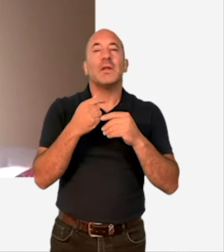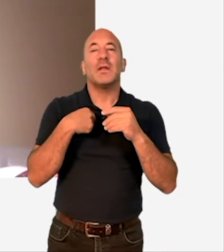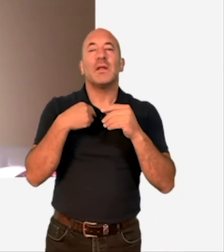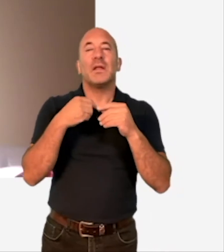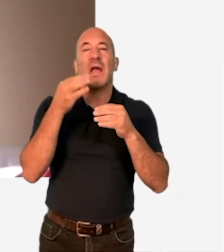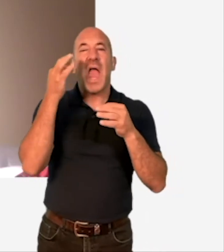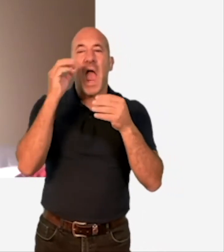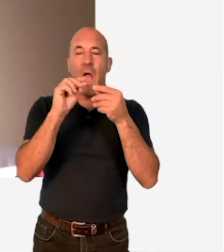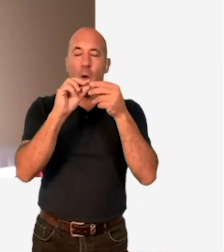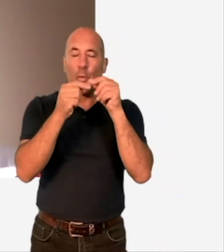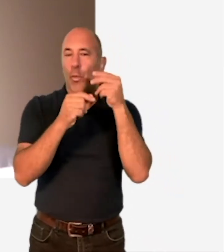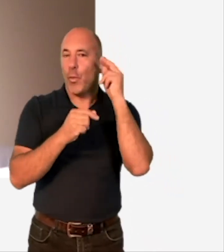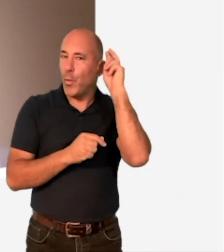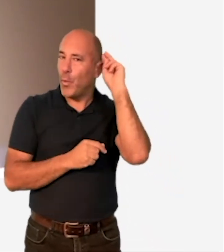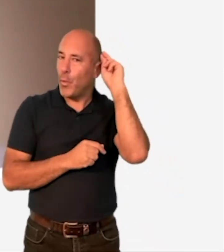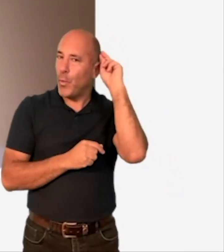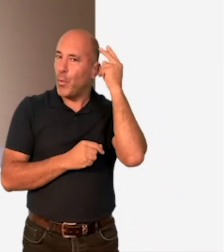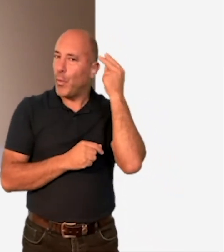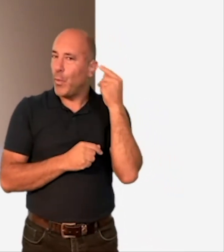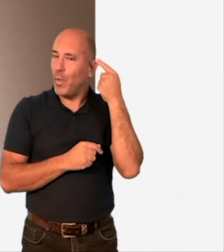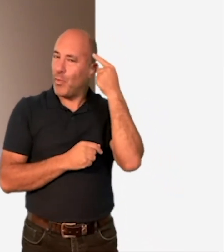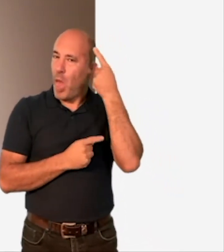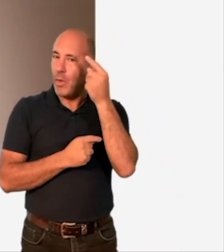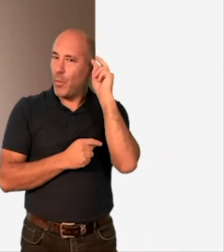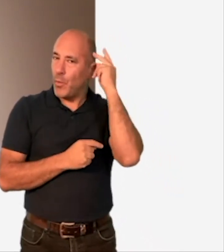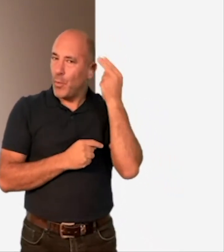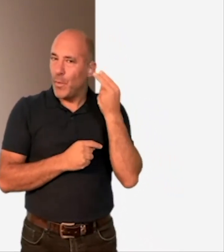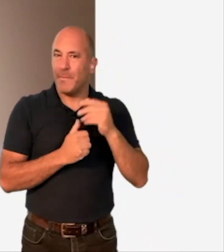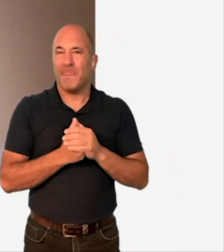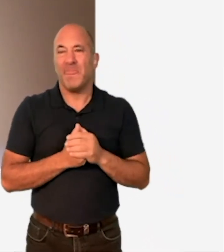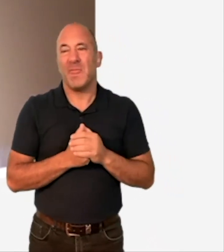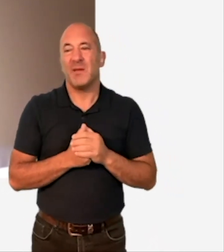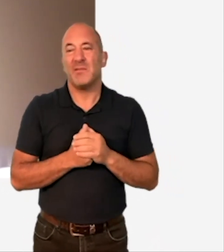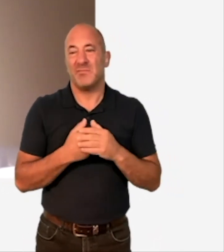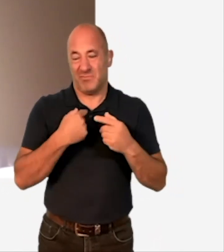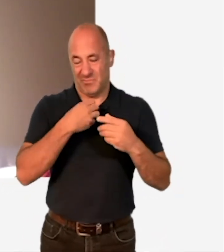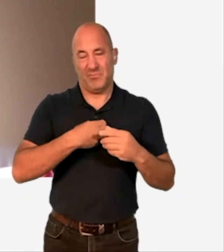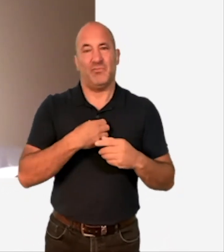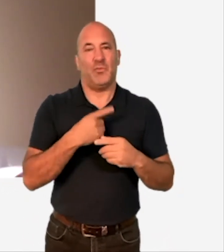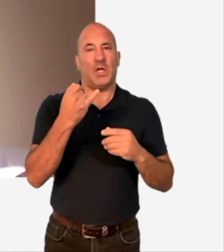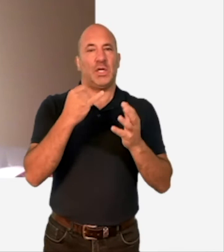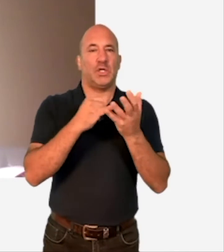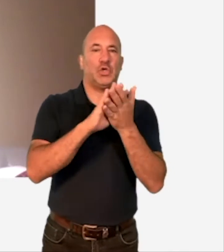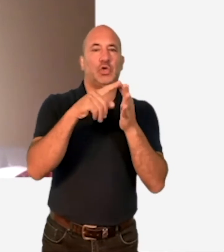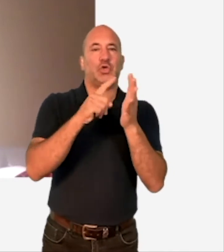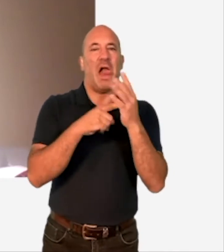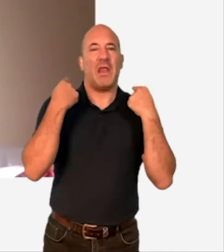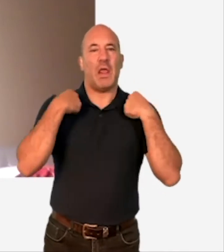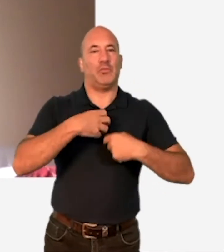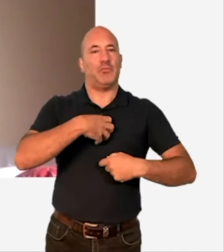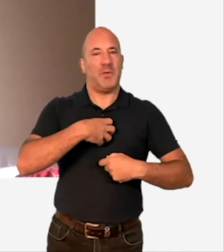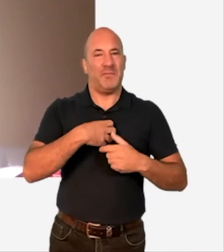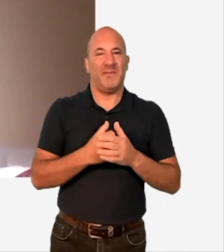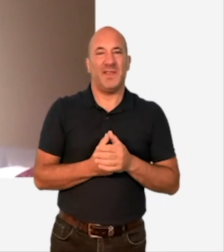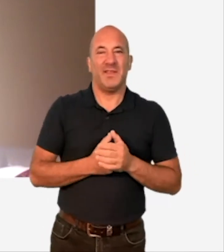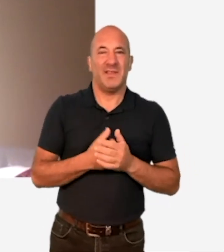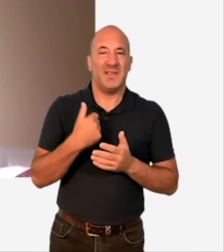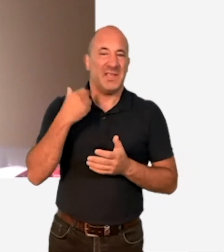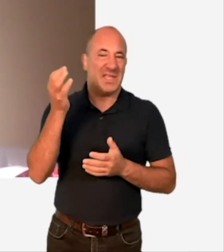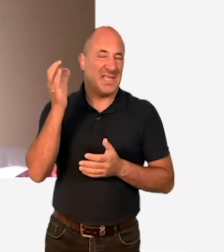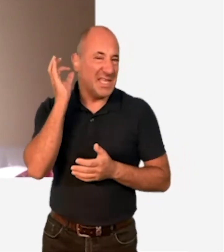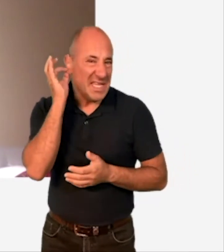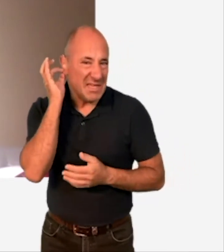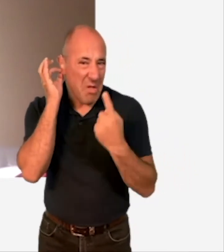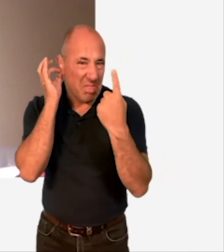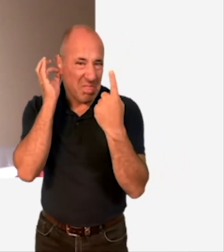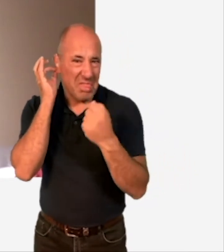lock growing on the left side of my head. I'm wearing an abalone shell necklace. I have one earring in